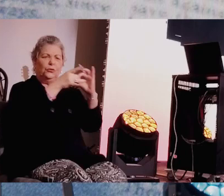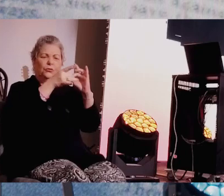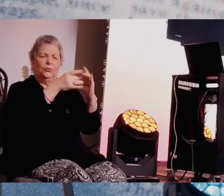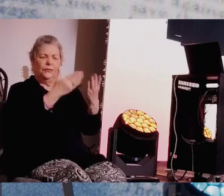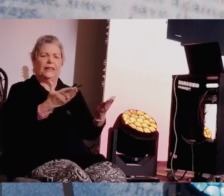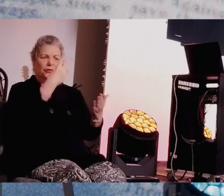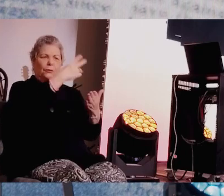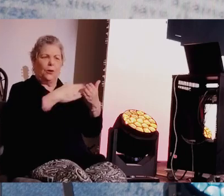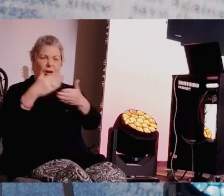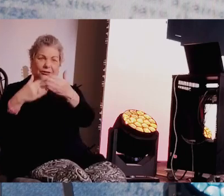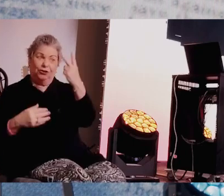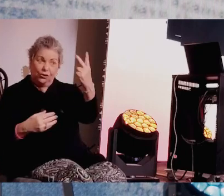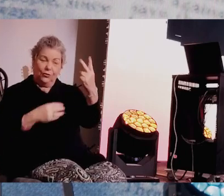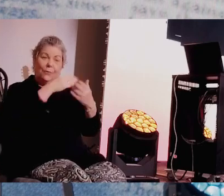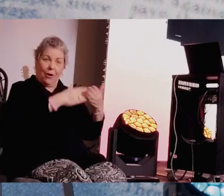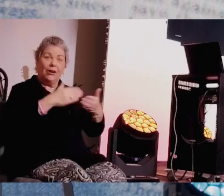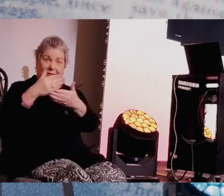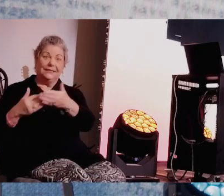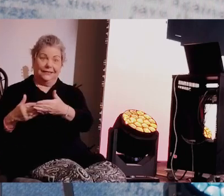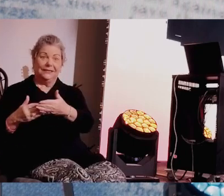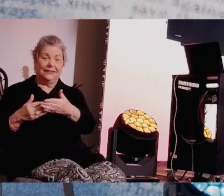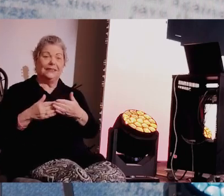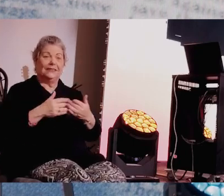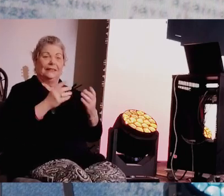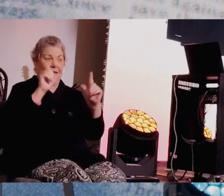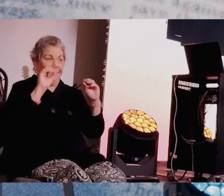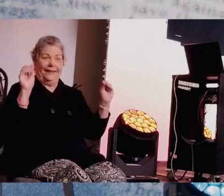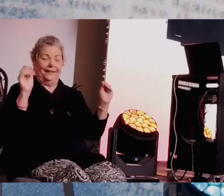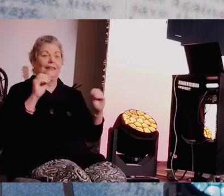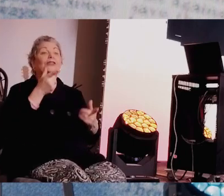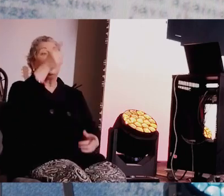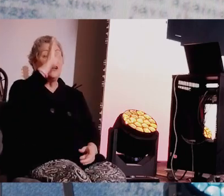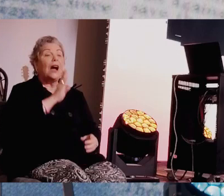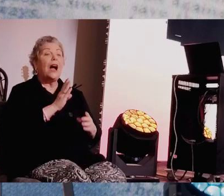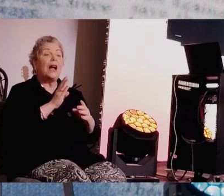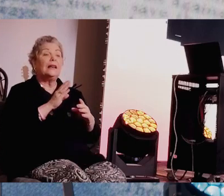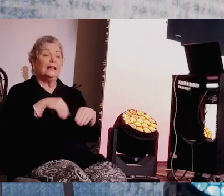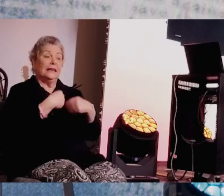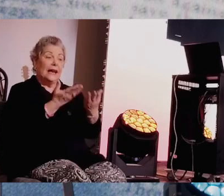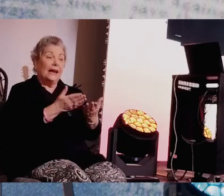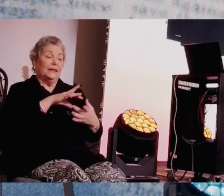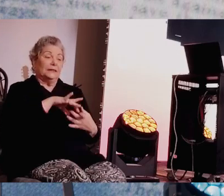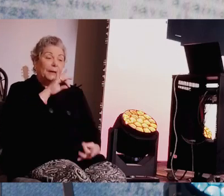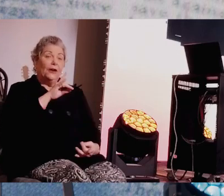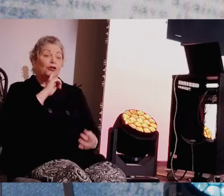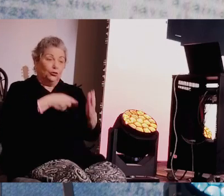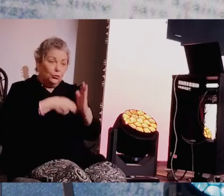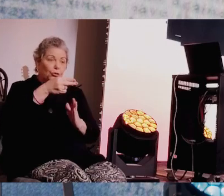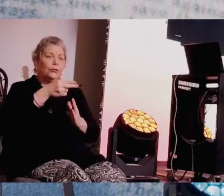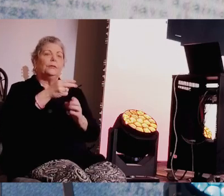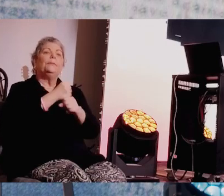two parts. Do you see what I'm saying here? So God gave his spirit and his truth to ensure